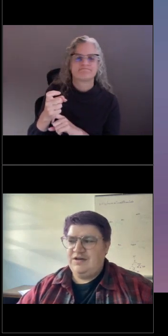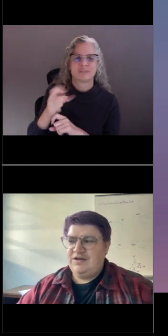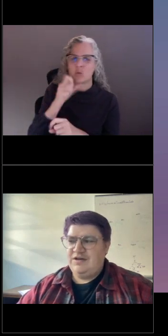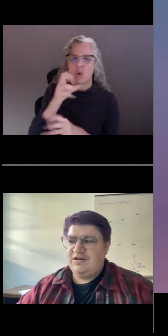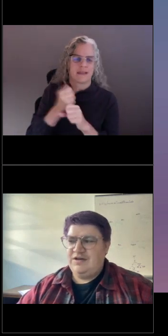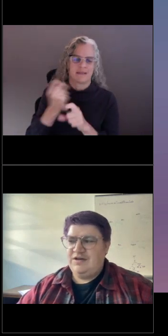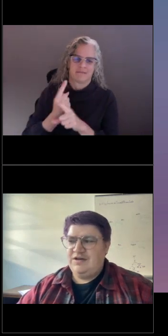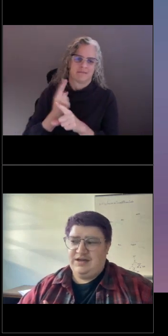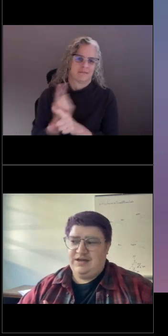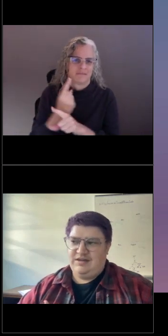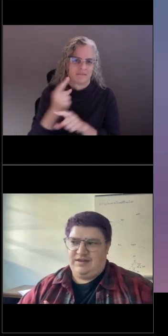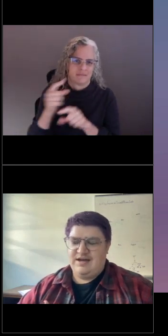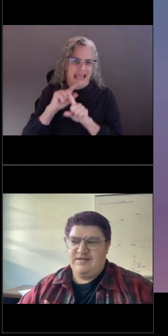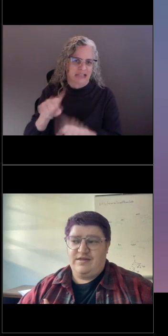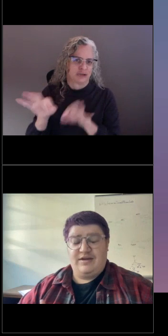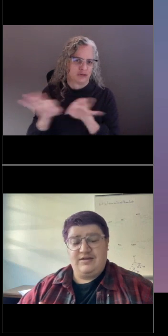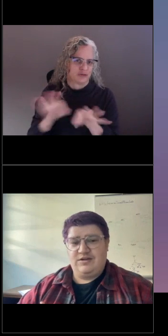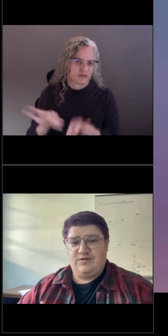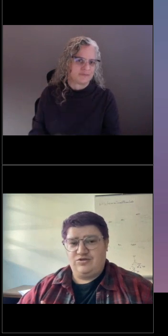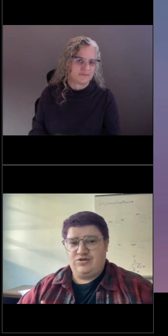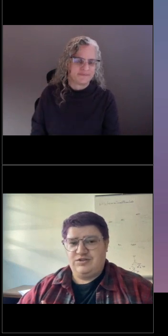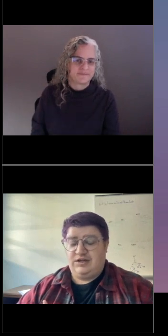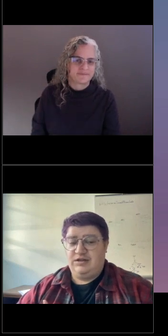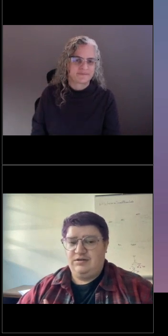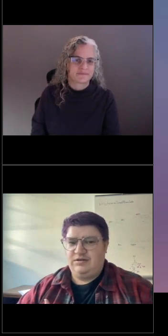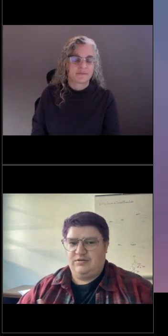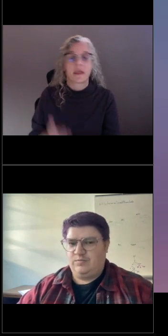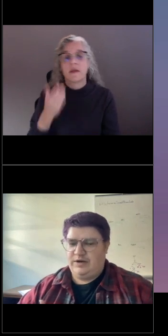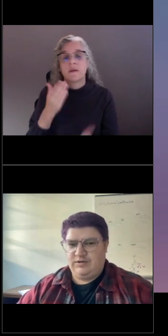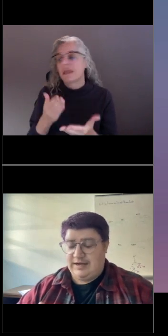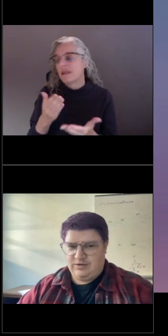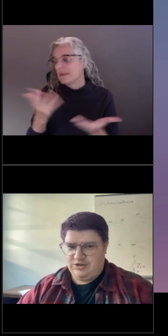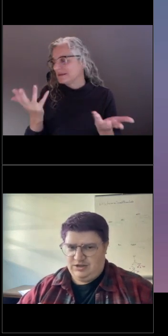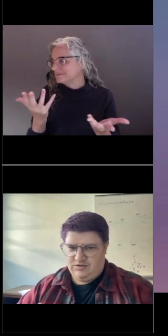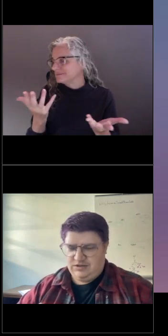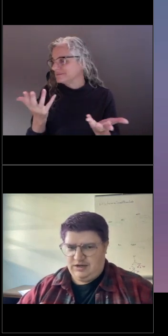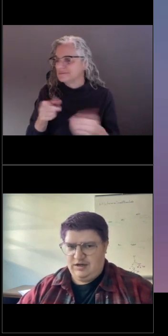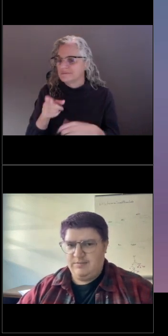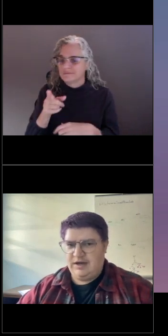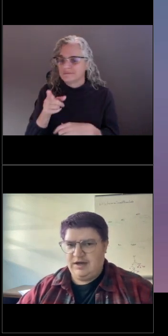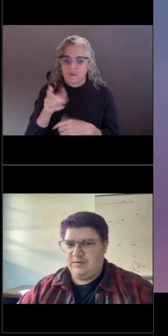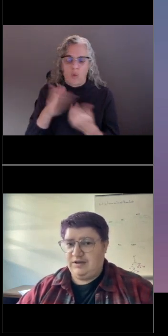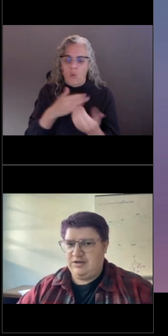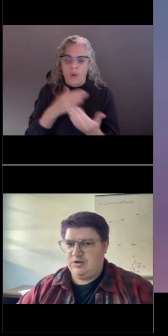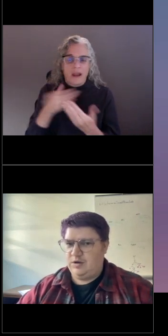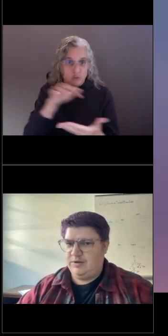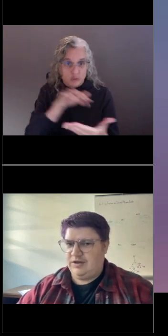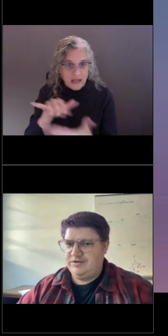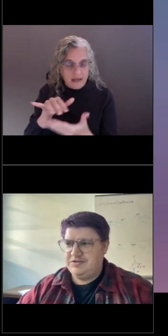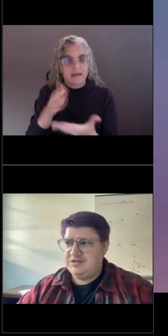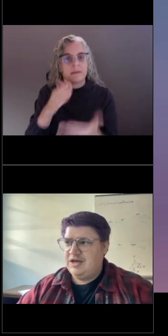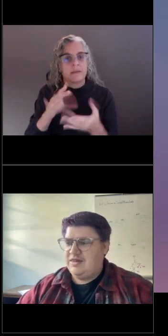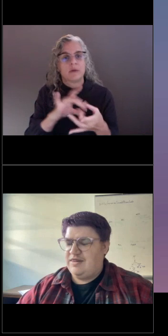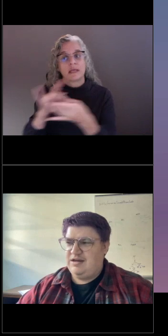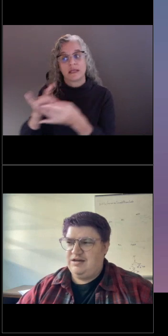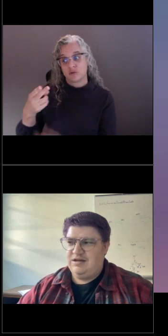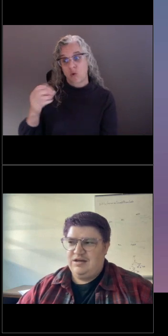If you are thinking that the thing that you're interested in, the whatever language thing you're studying, might be related to hormone